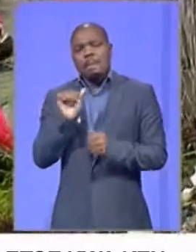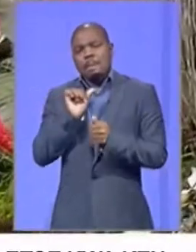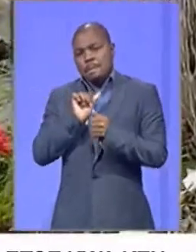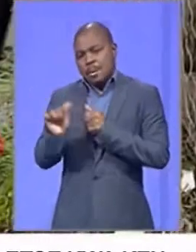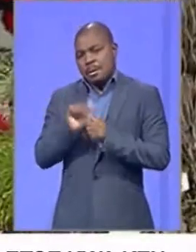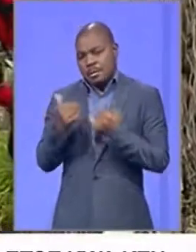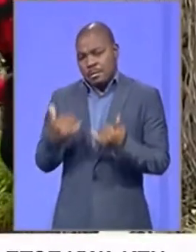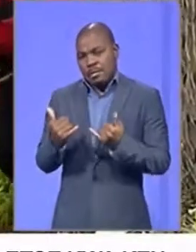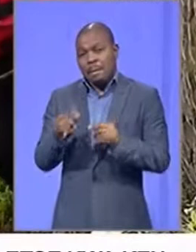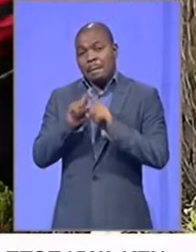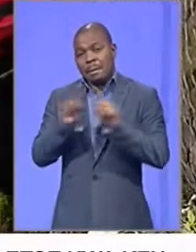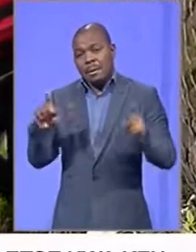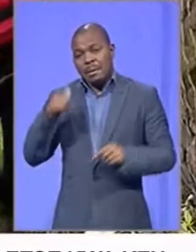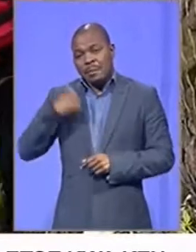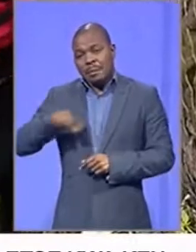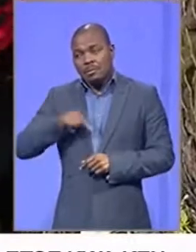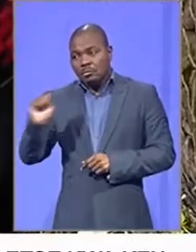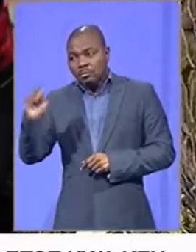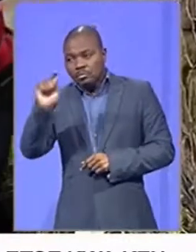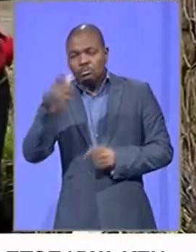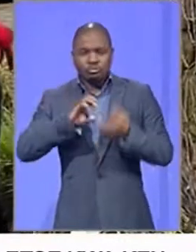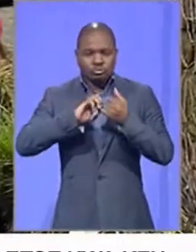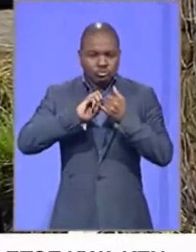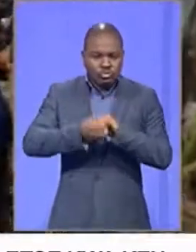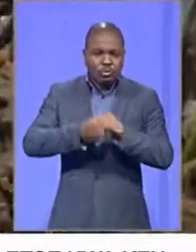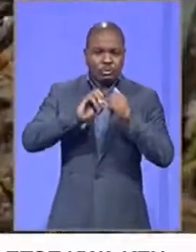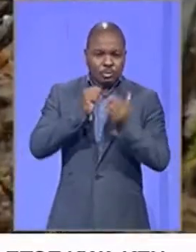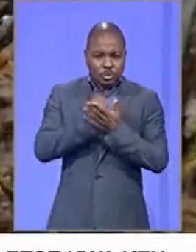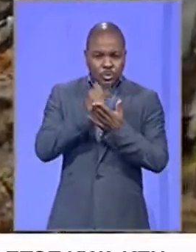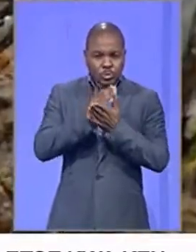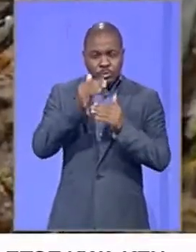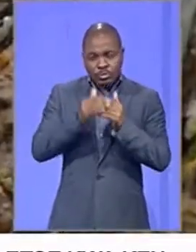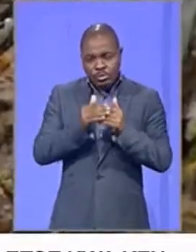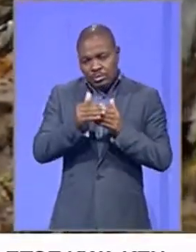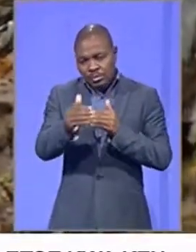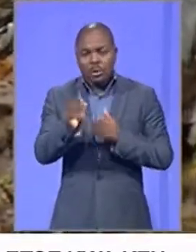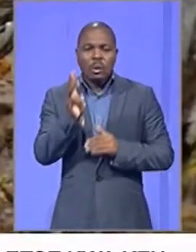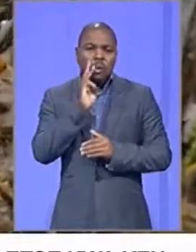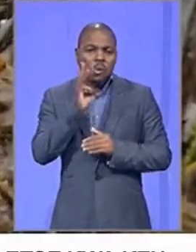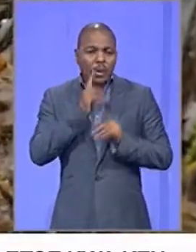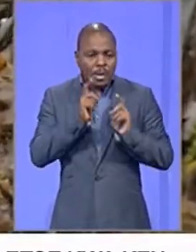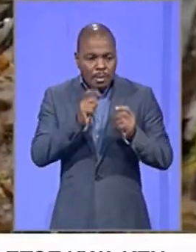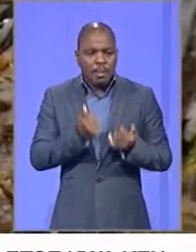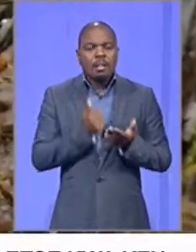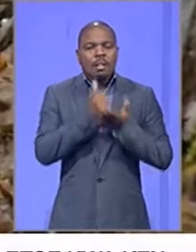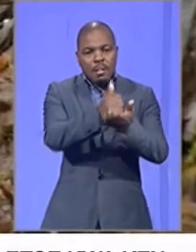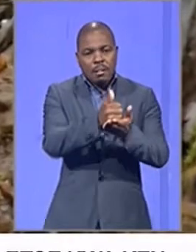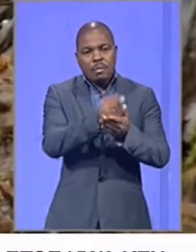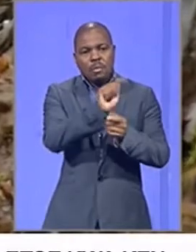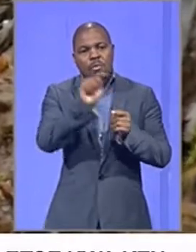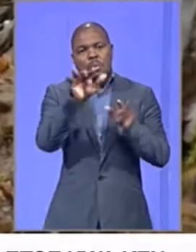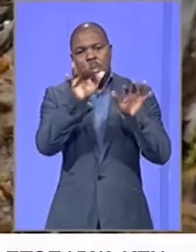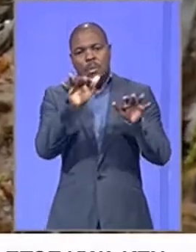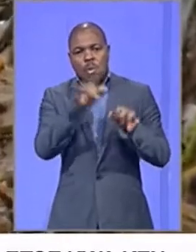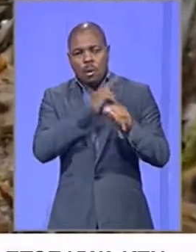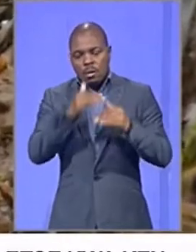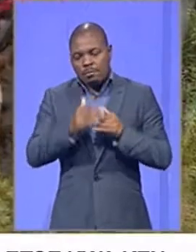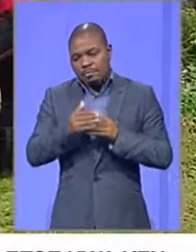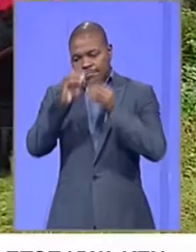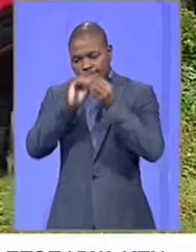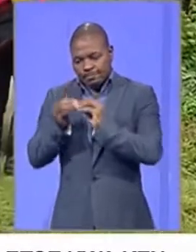dingwe. Pommasepala ba netefatsa gore go tla nna le medutelo ya metsi ya tshoganyetso go thusa fa go santse go tsweletswe